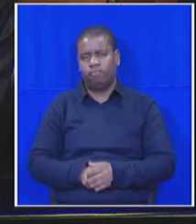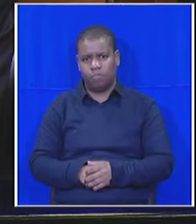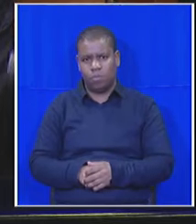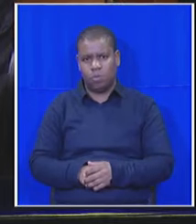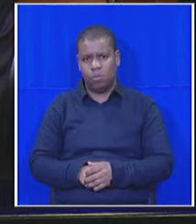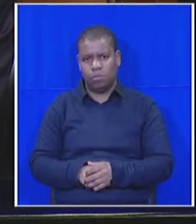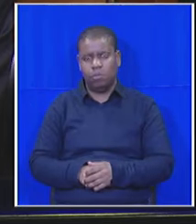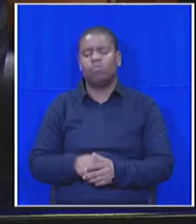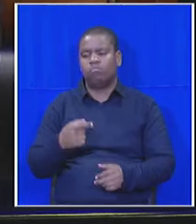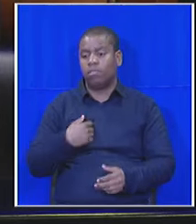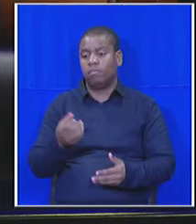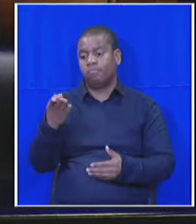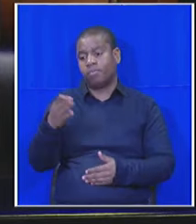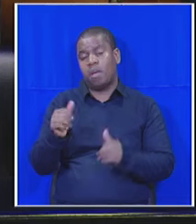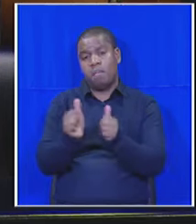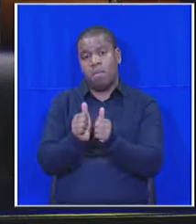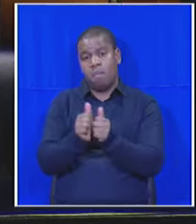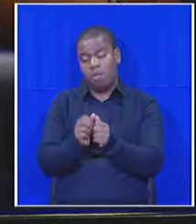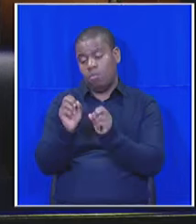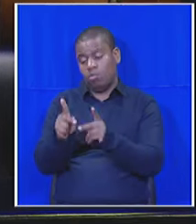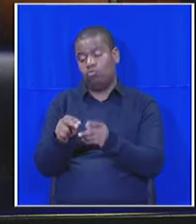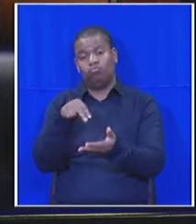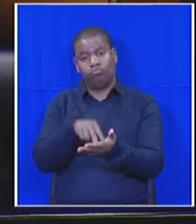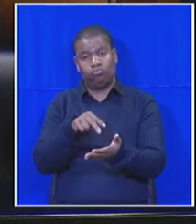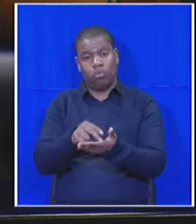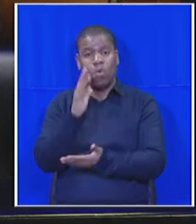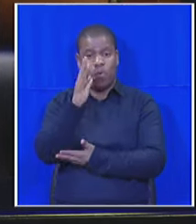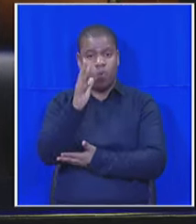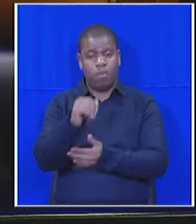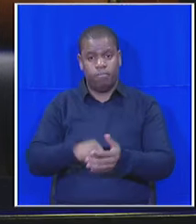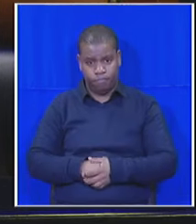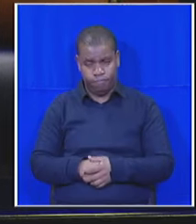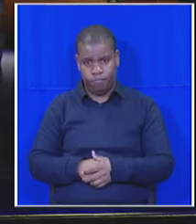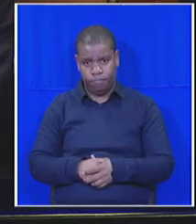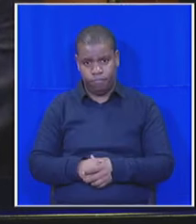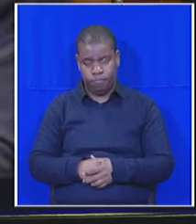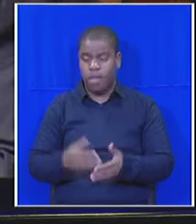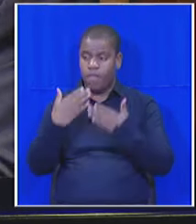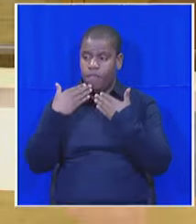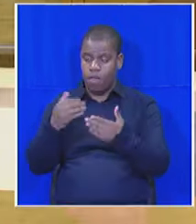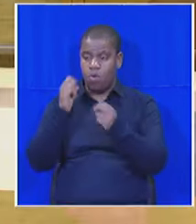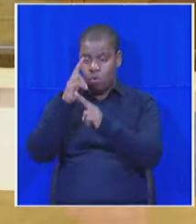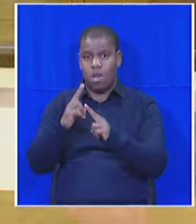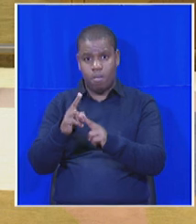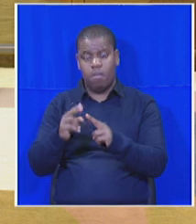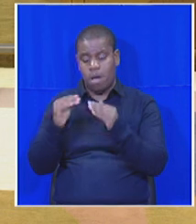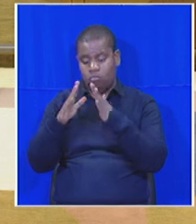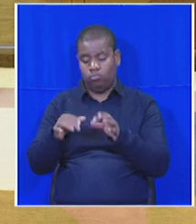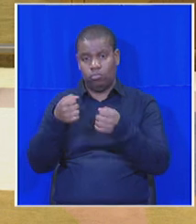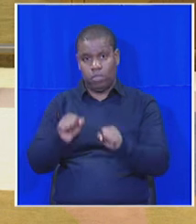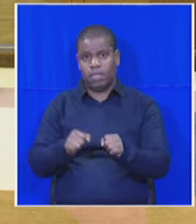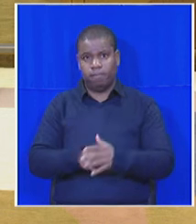Let us now give the member at the podium opportunity to continue with her declaration. Thank you very much, Honourable House